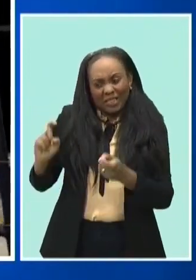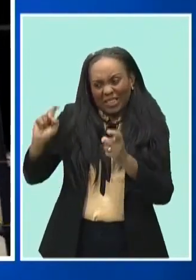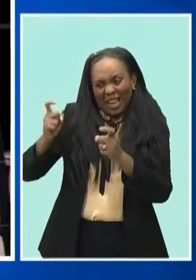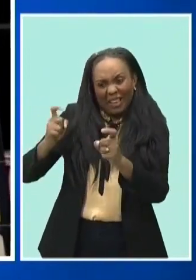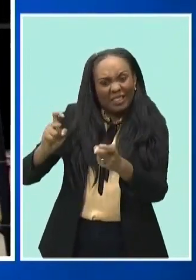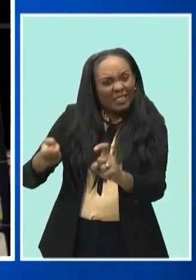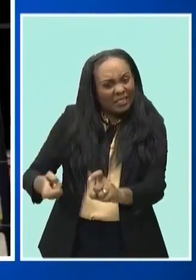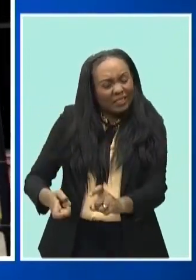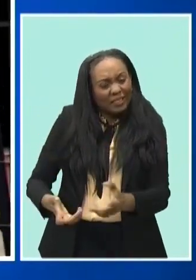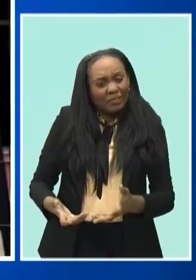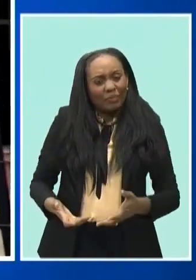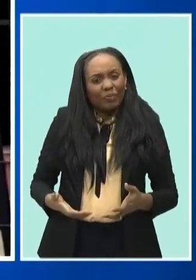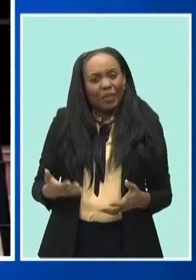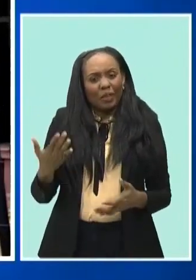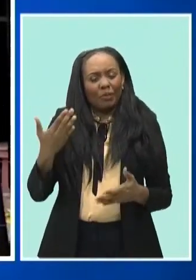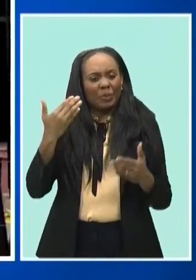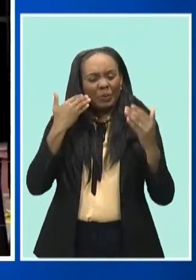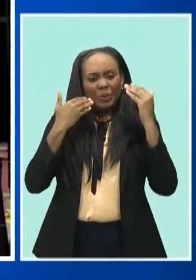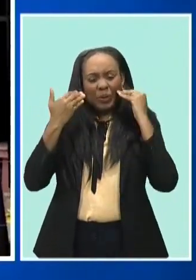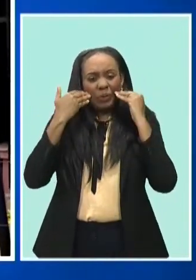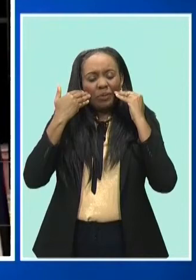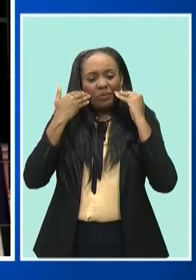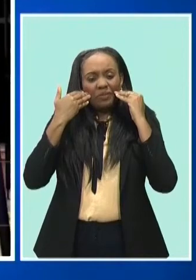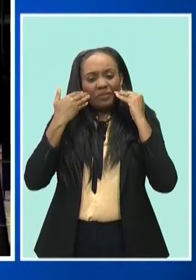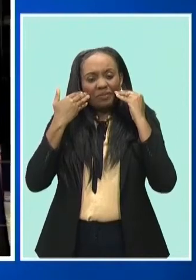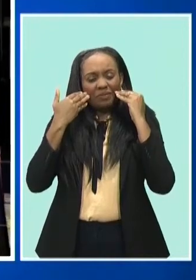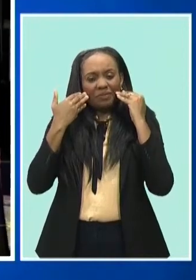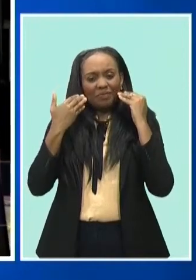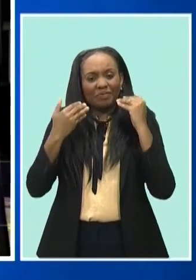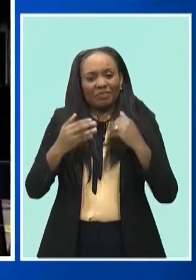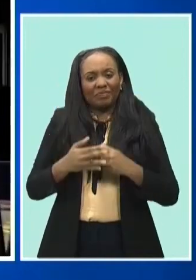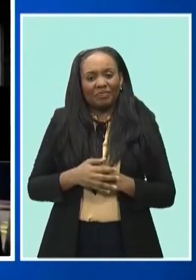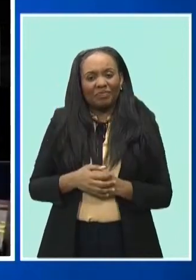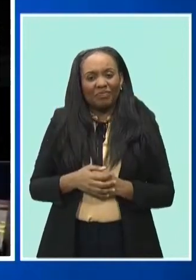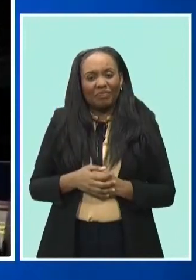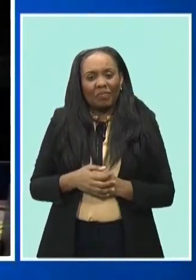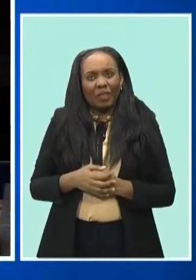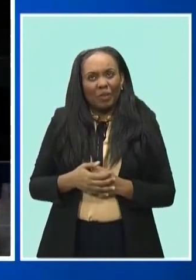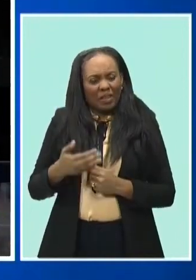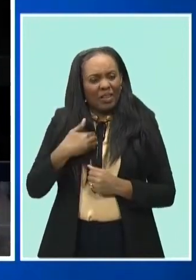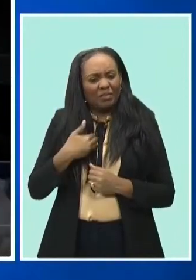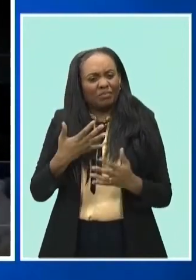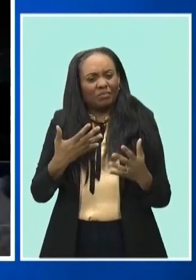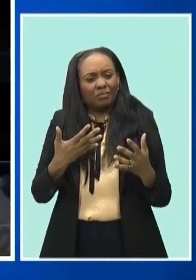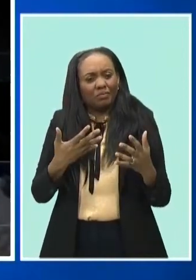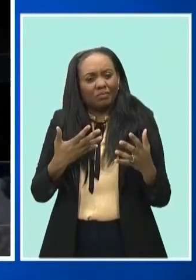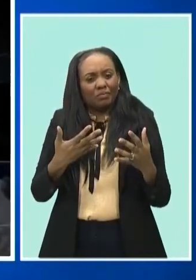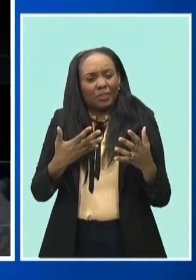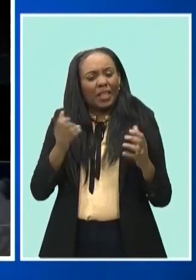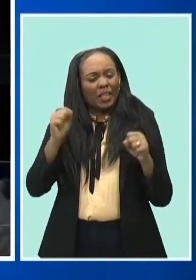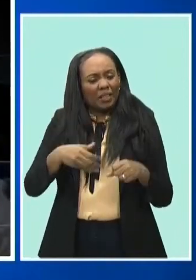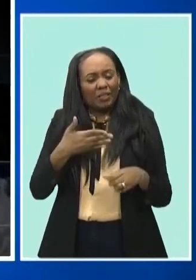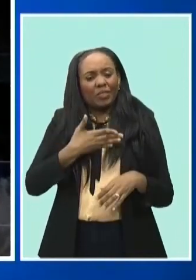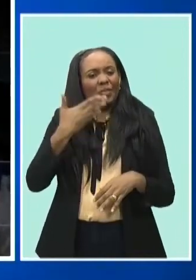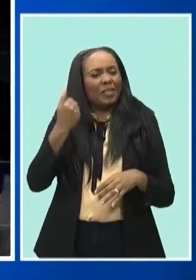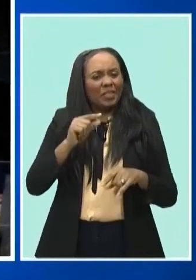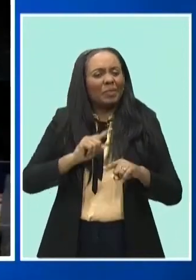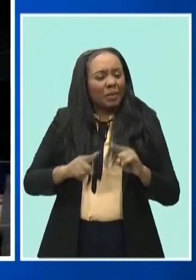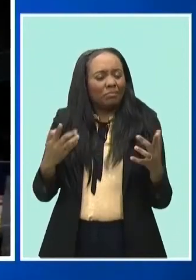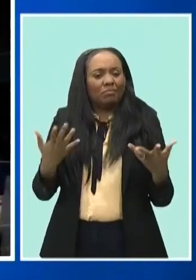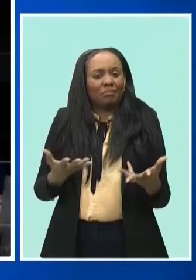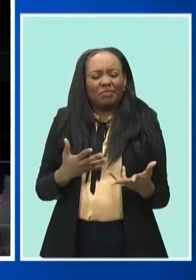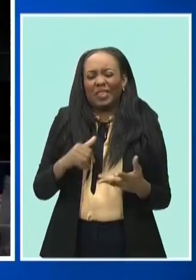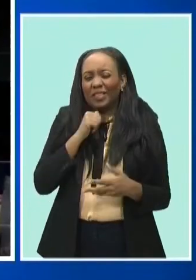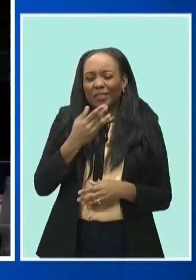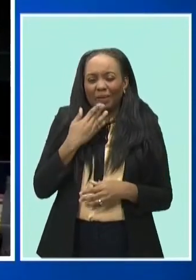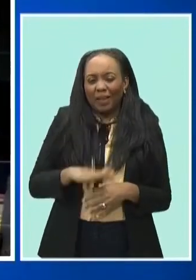brick road. Now you get a kind of... It's not that good still, but it could be better, but it's